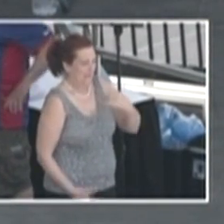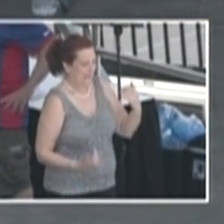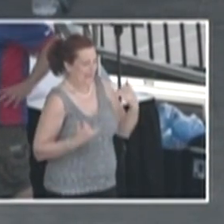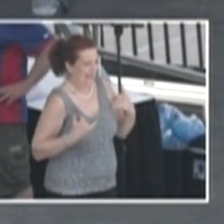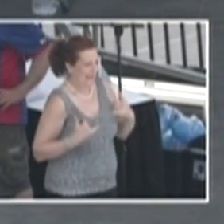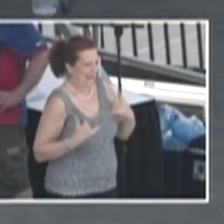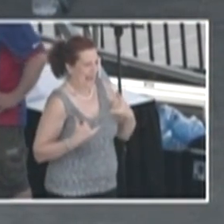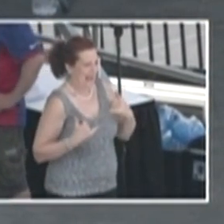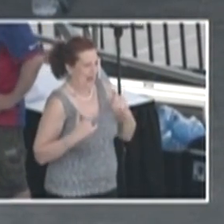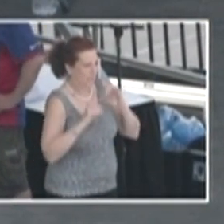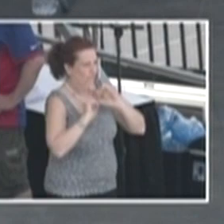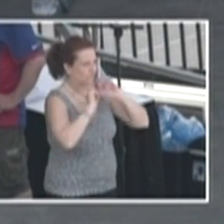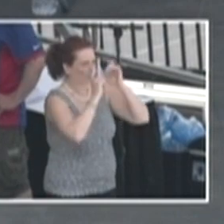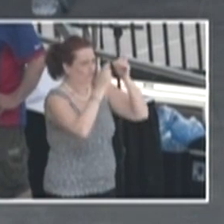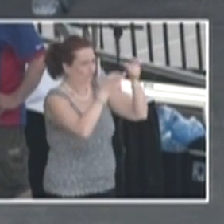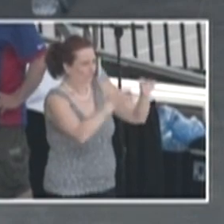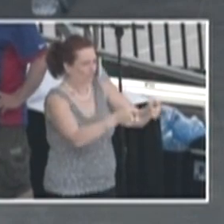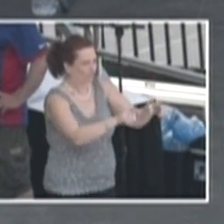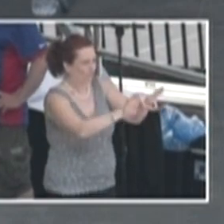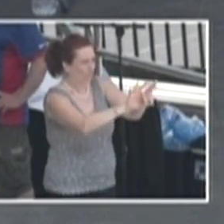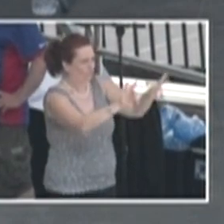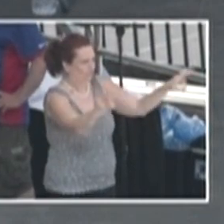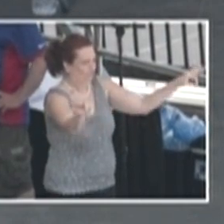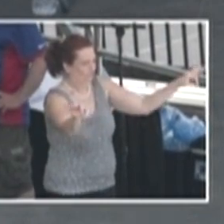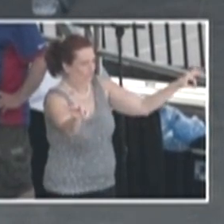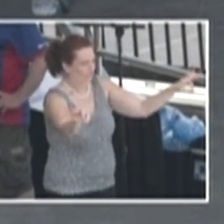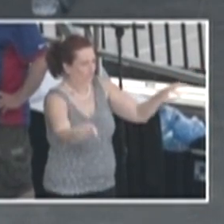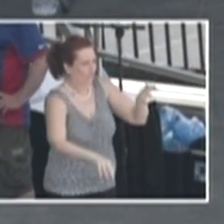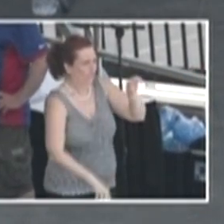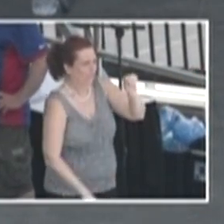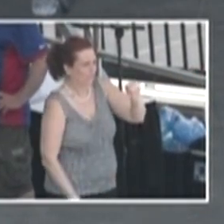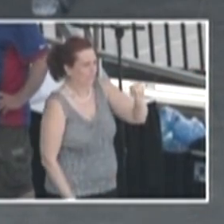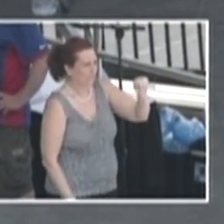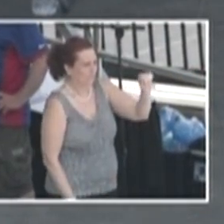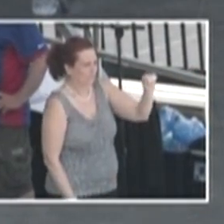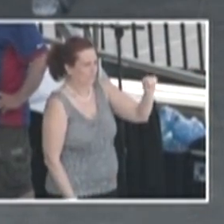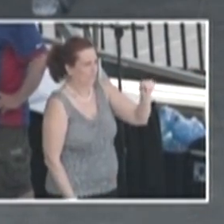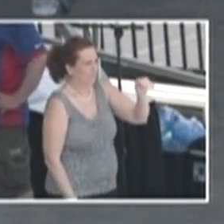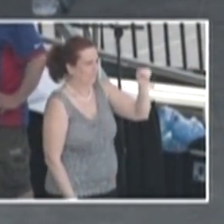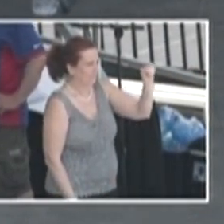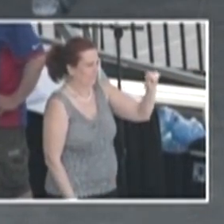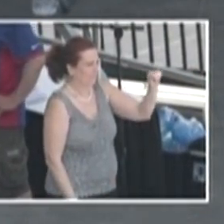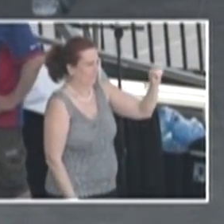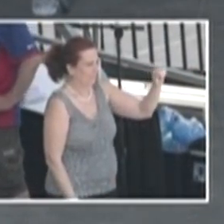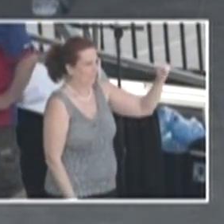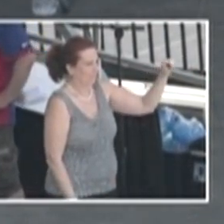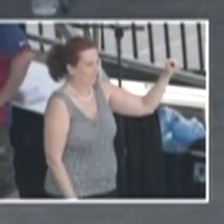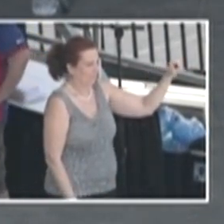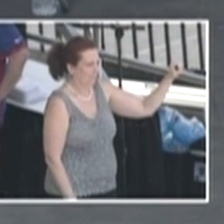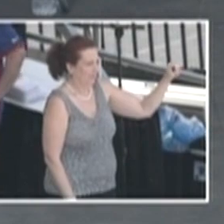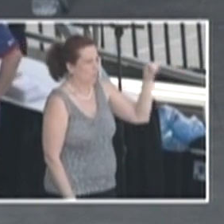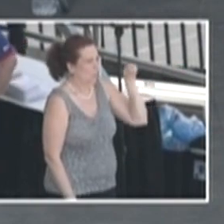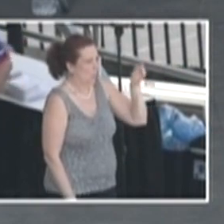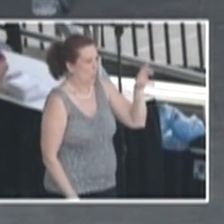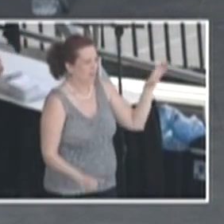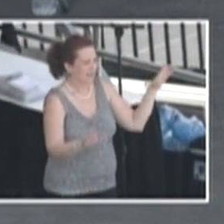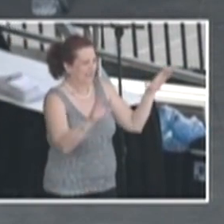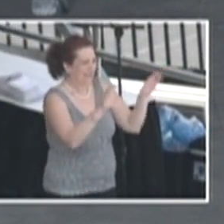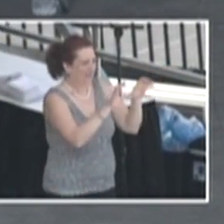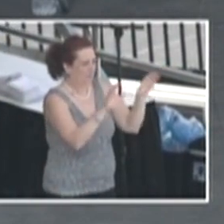you the associate degree or certificate with all the